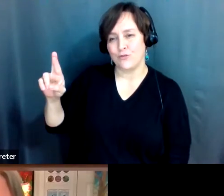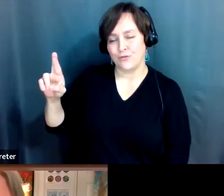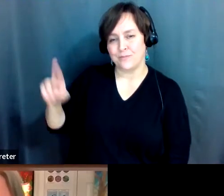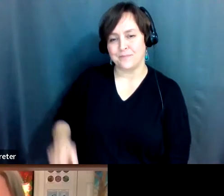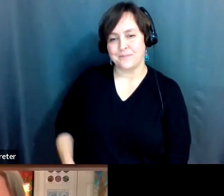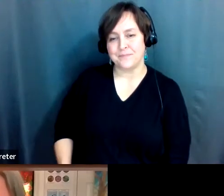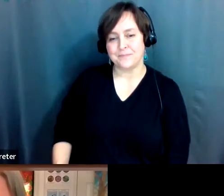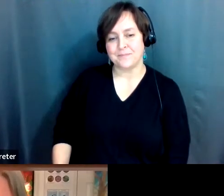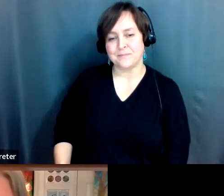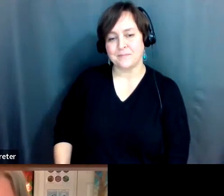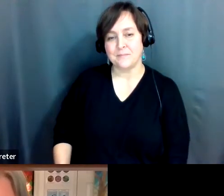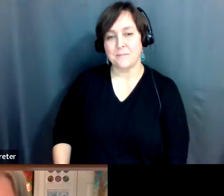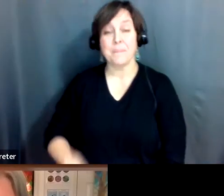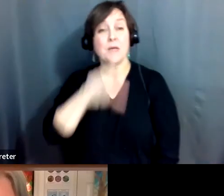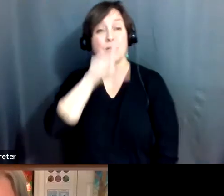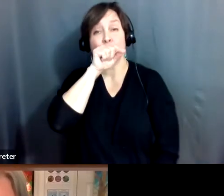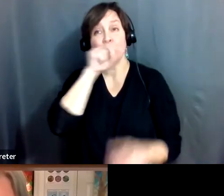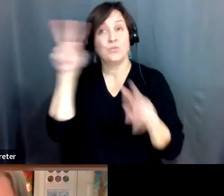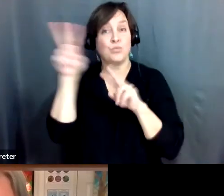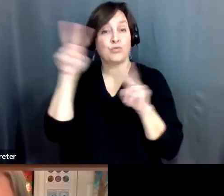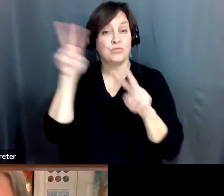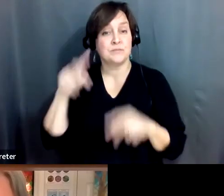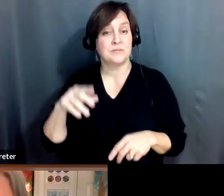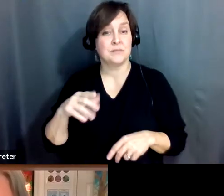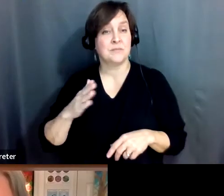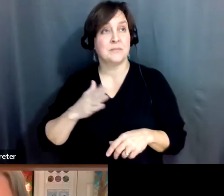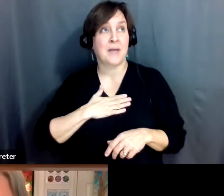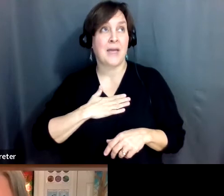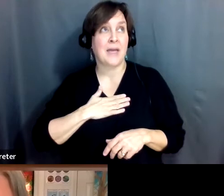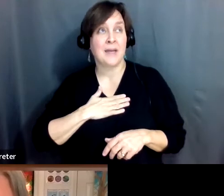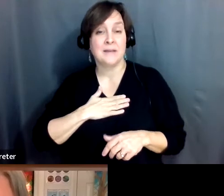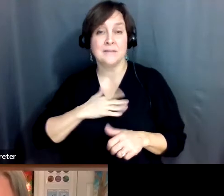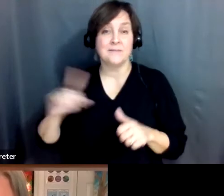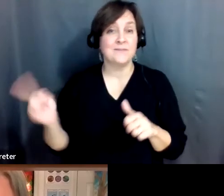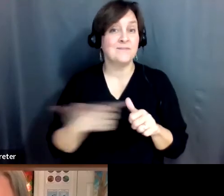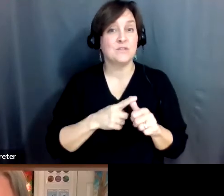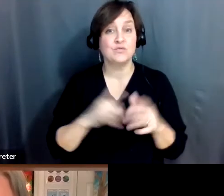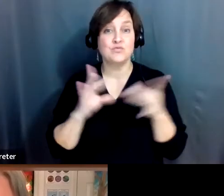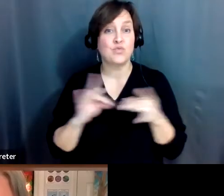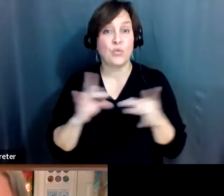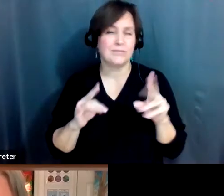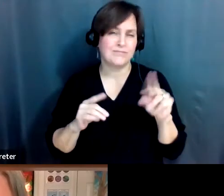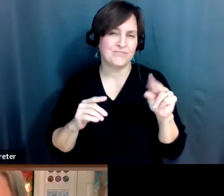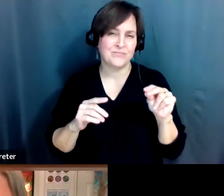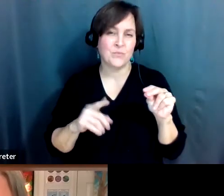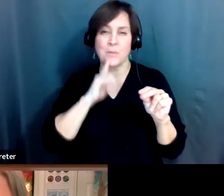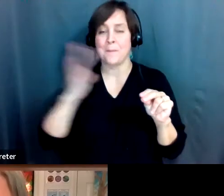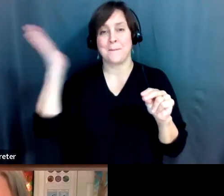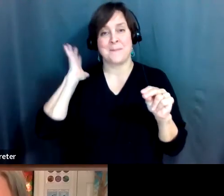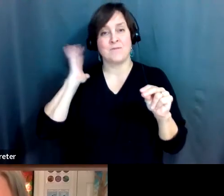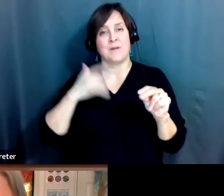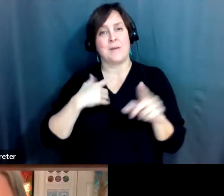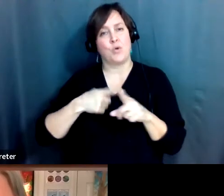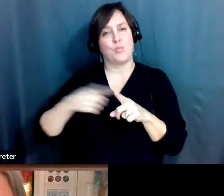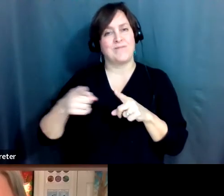So birding is not my primary story. So I was a professional transportation planner